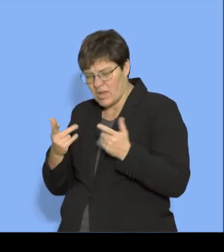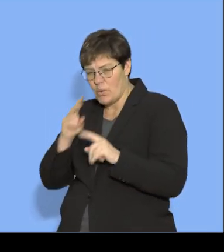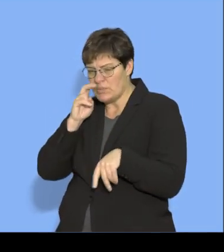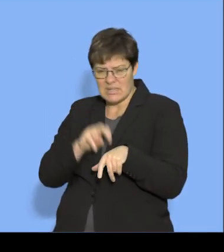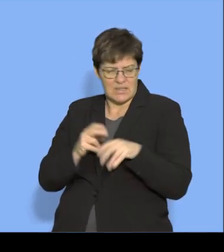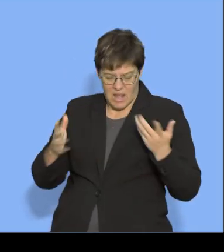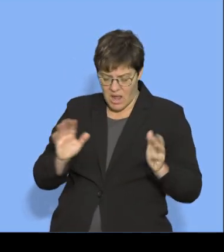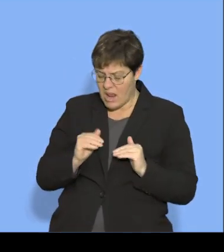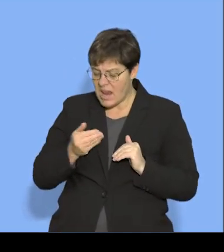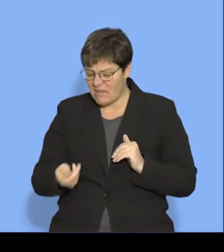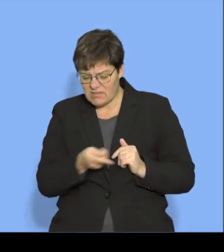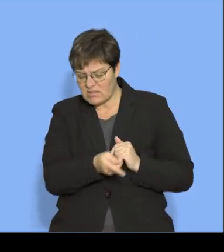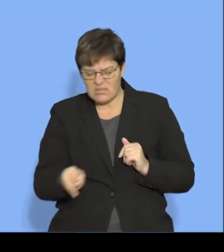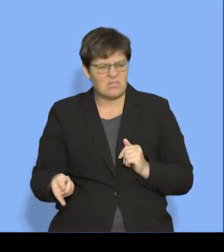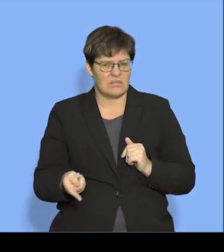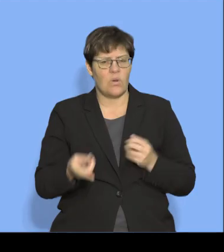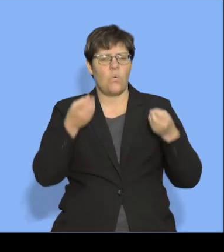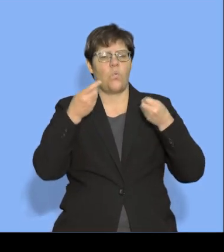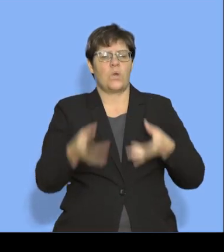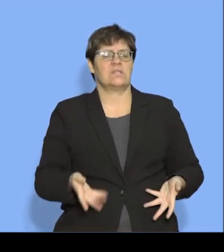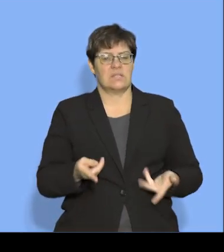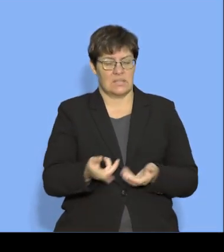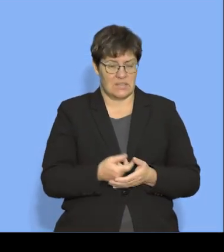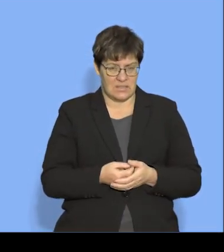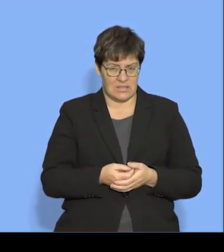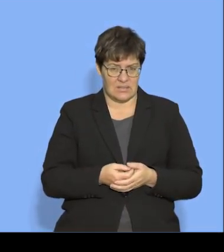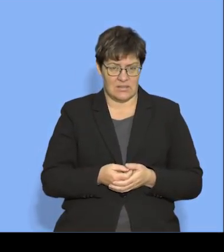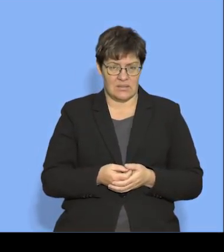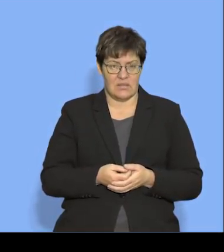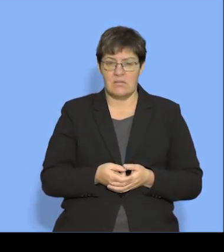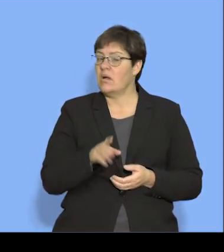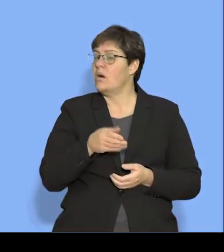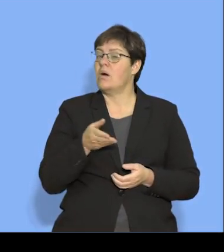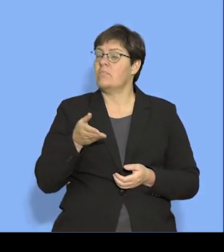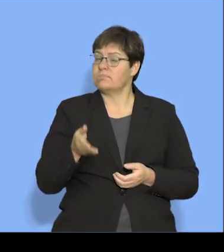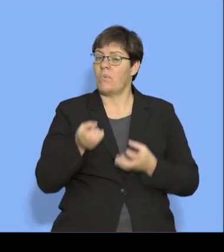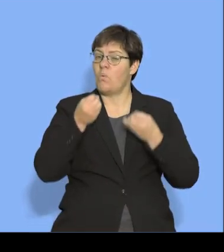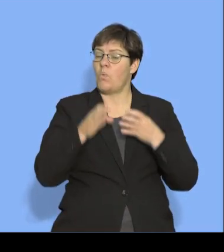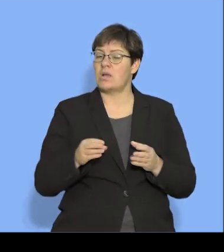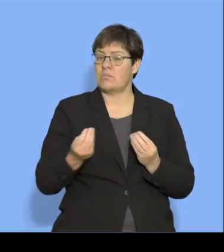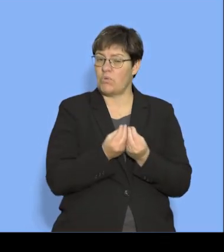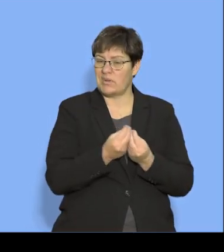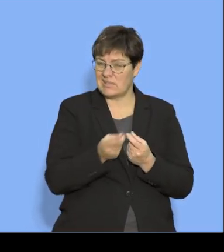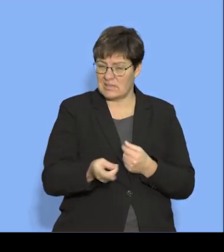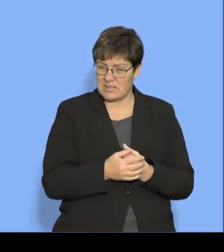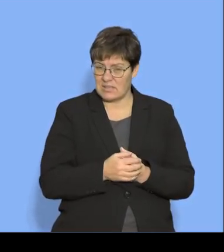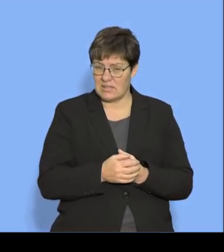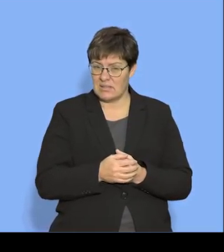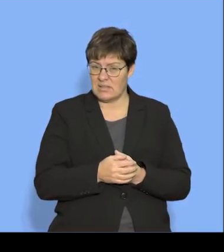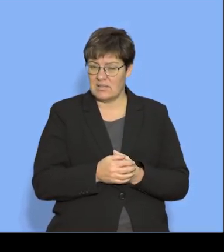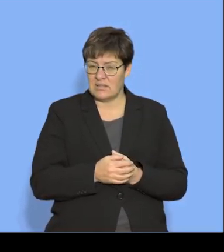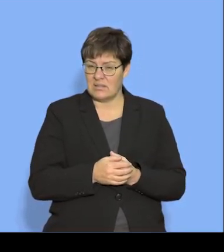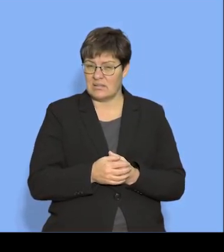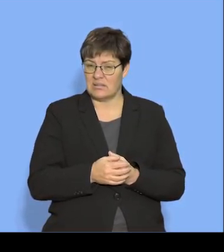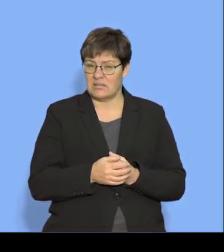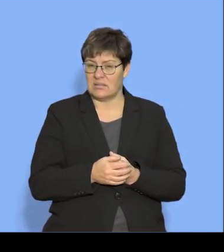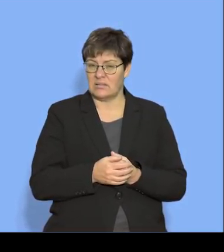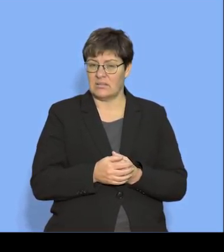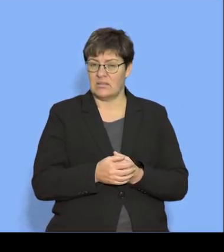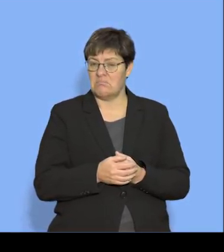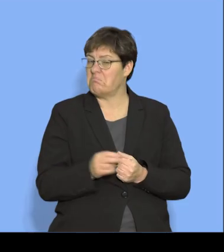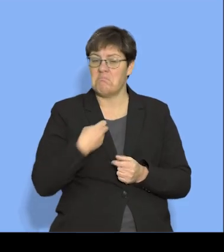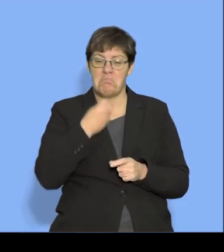absorbed what we've needed, and we find that we're now left with the waste products. What is present in the waste products? So it's the